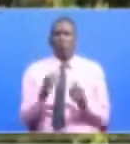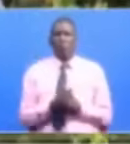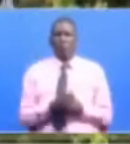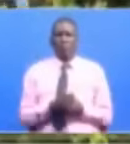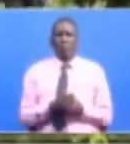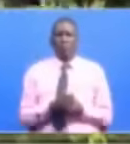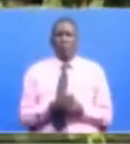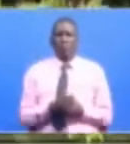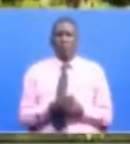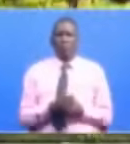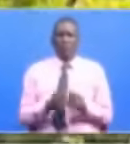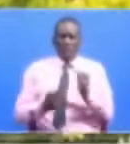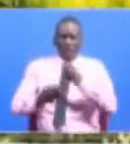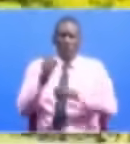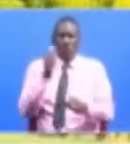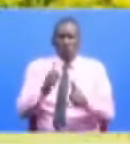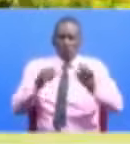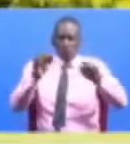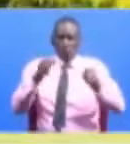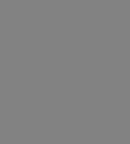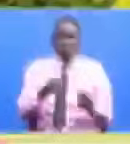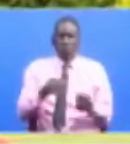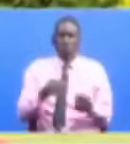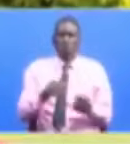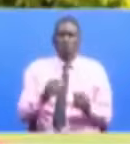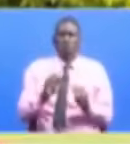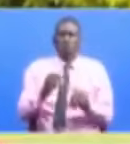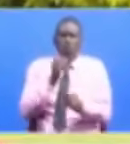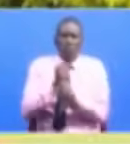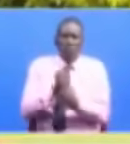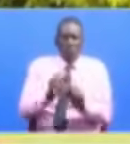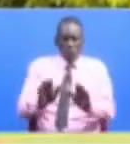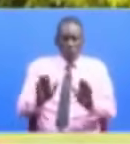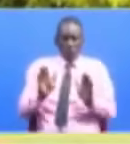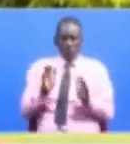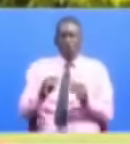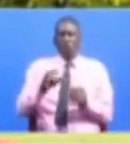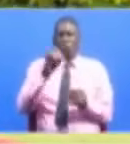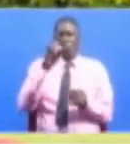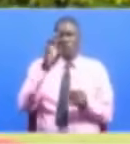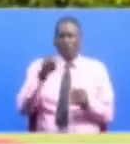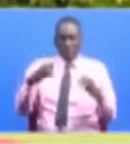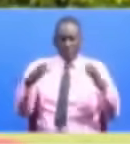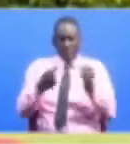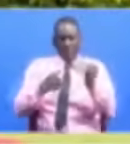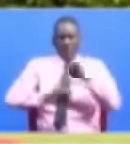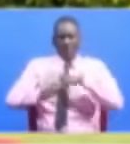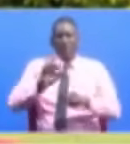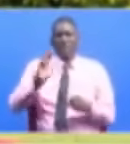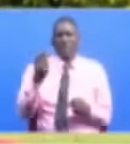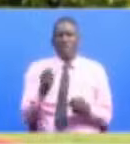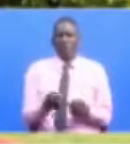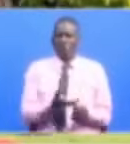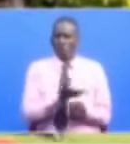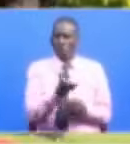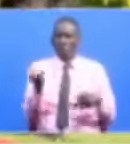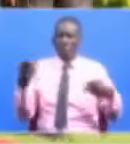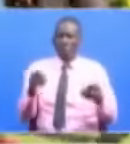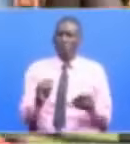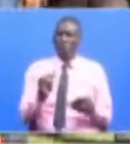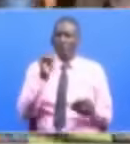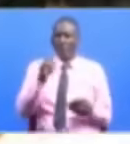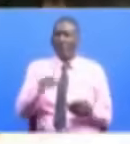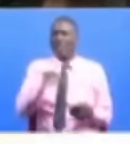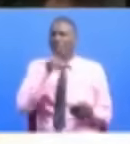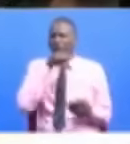Ethiopia, a move that is likely to disengage him from his ODM party activities in Kenya. Those who have been